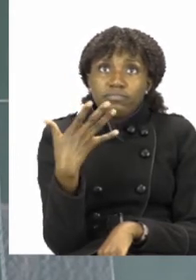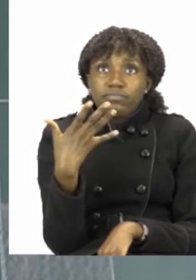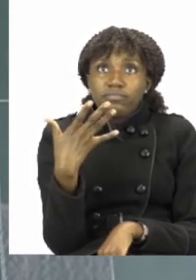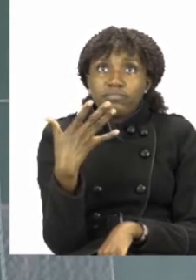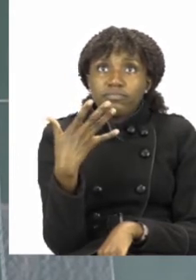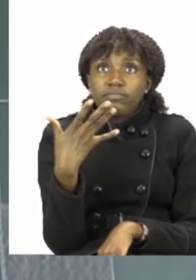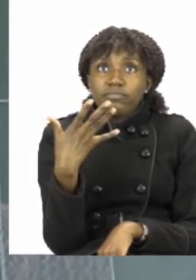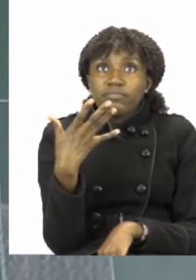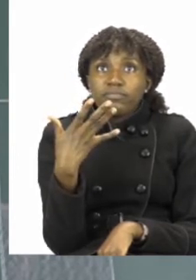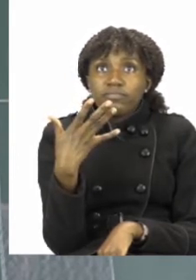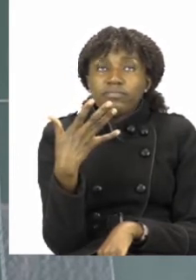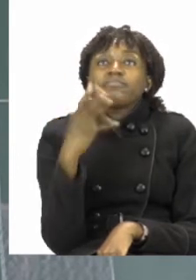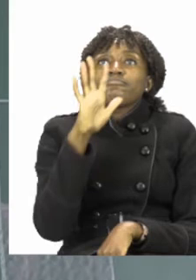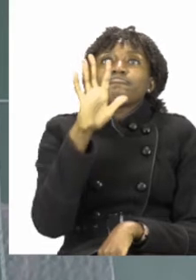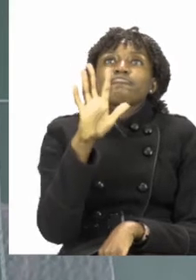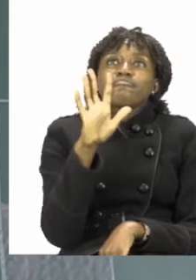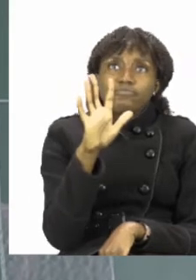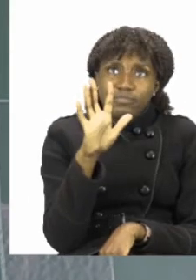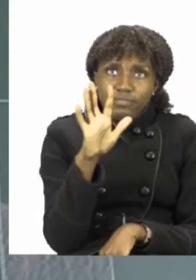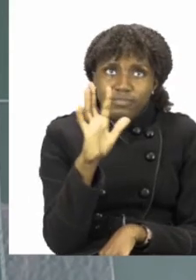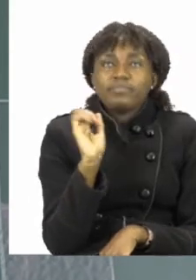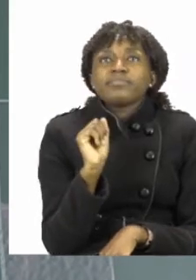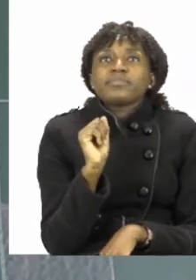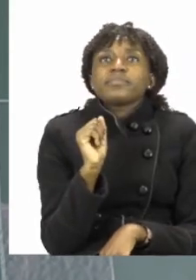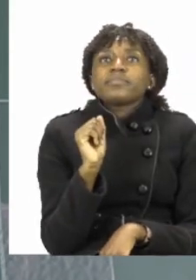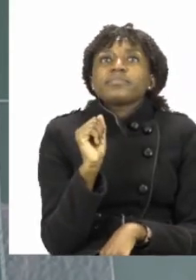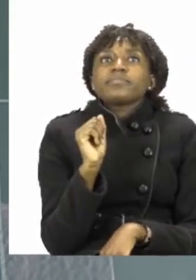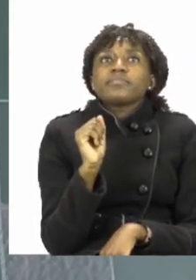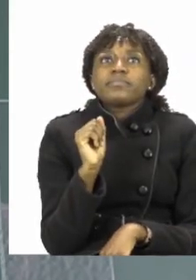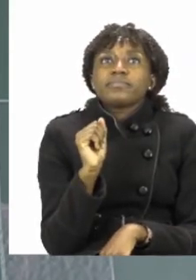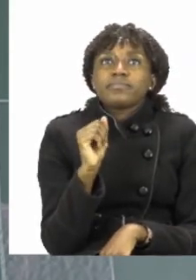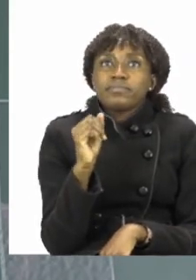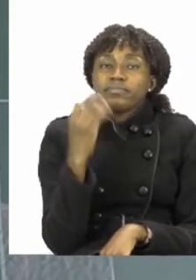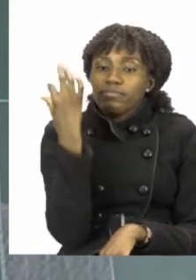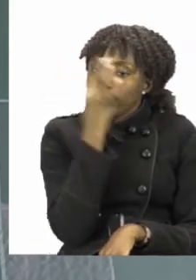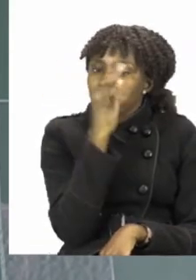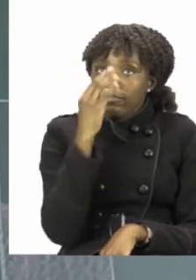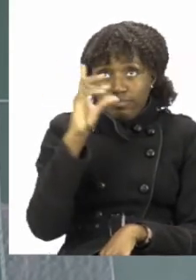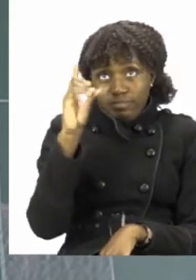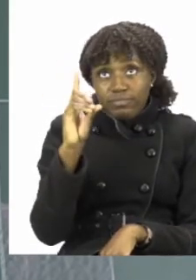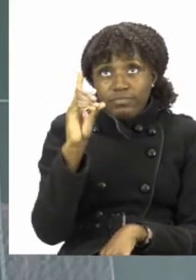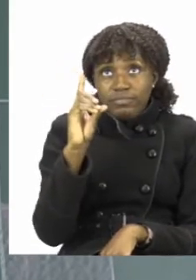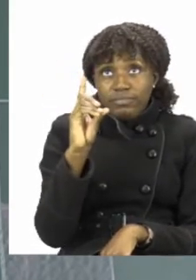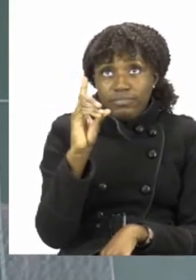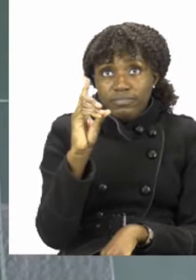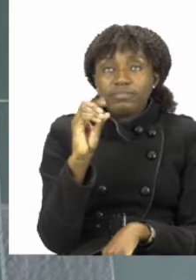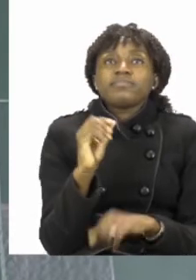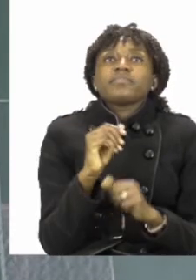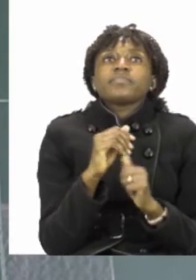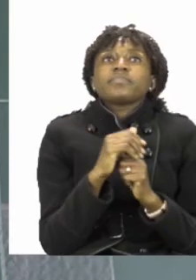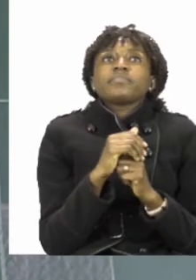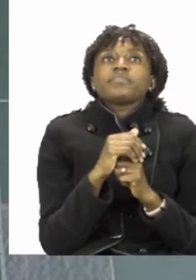5, then that means from 5 going down, this is the number of daisies that were